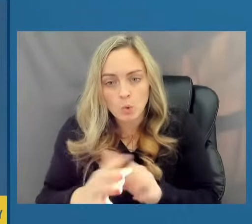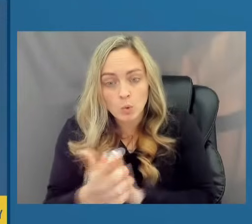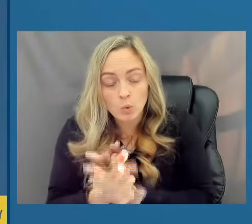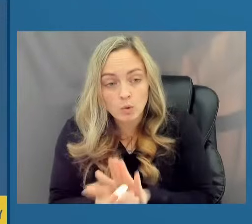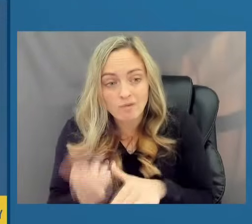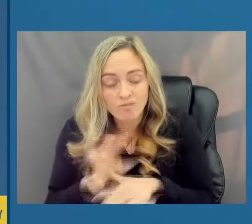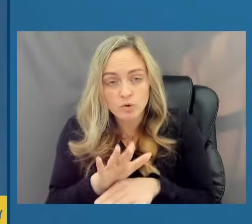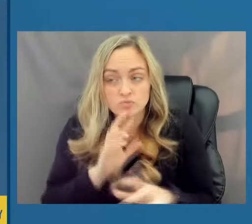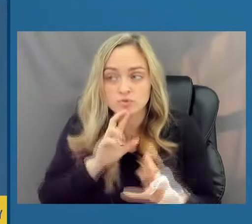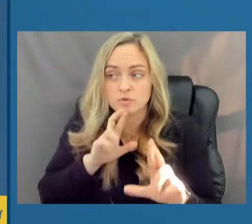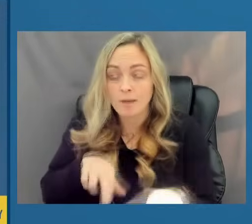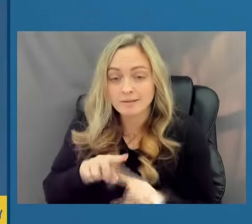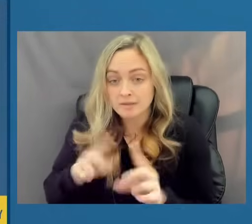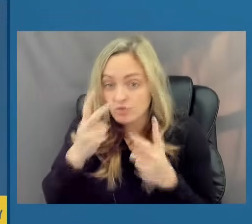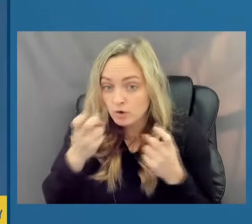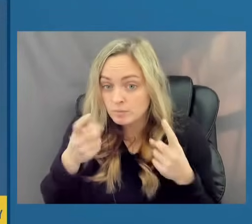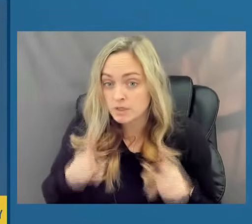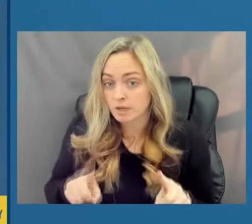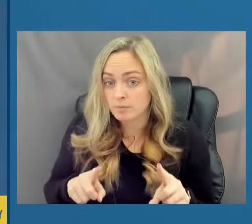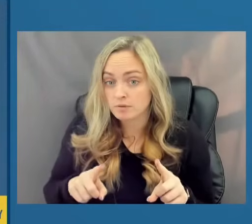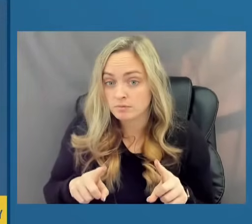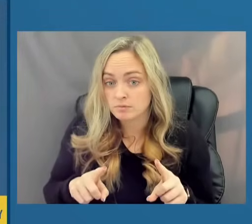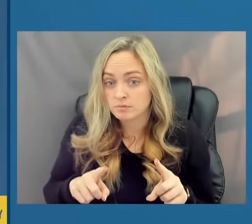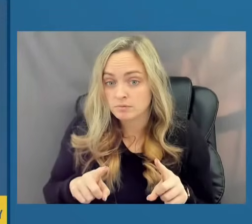to the crimes that are committed.